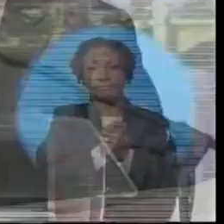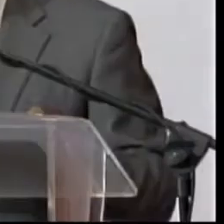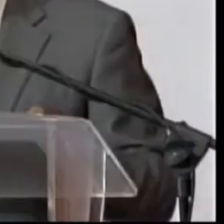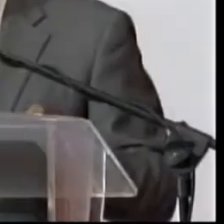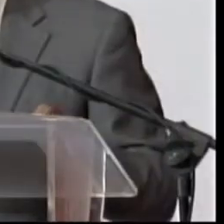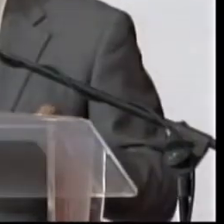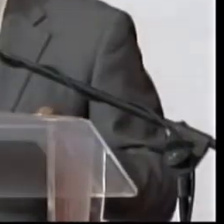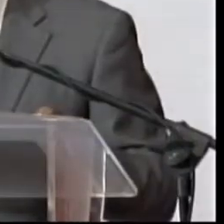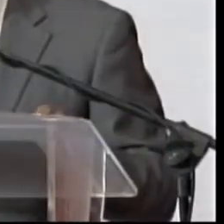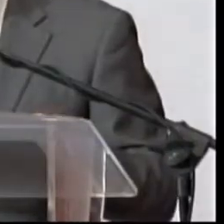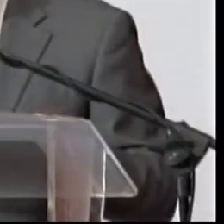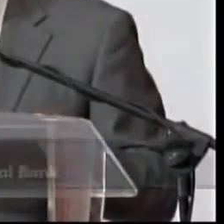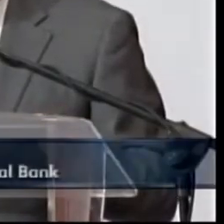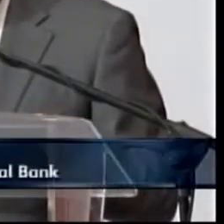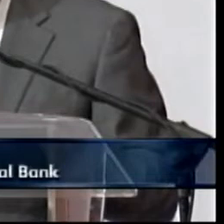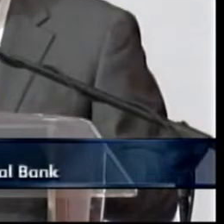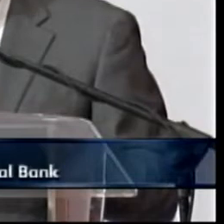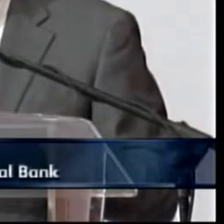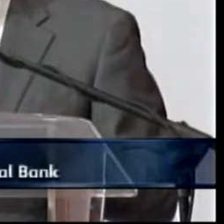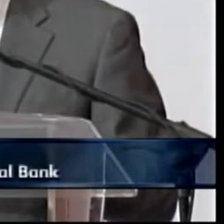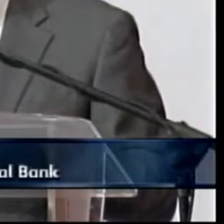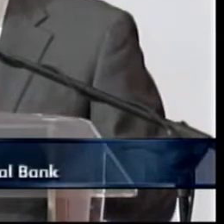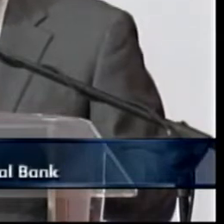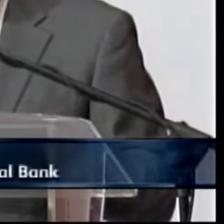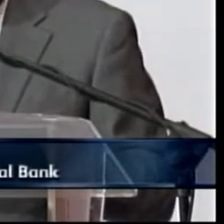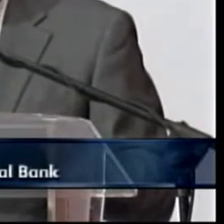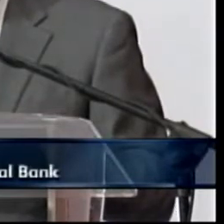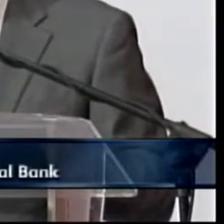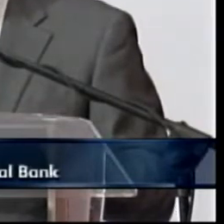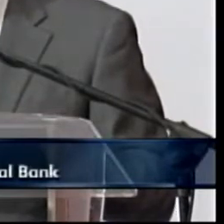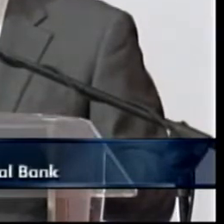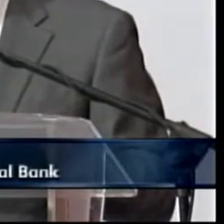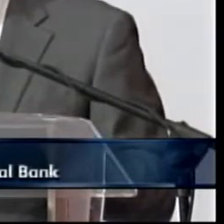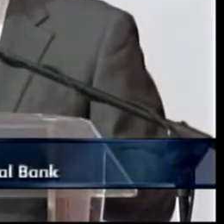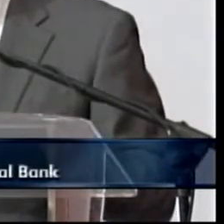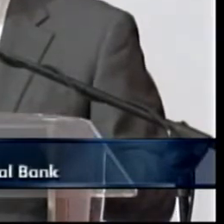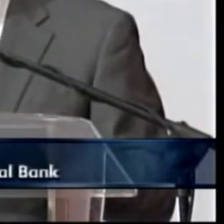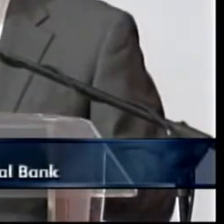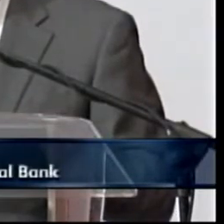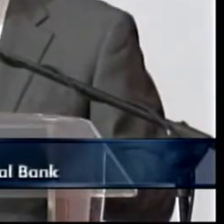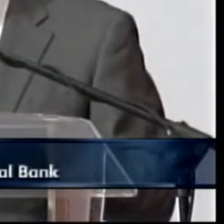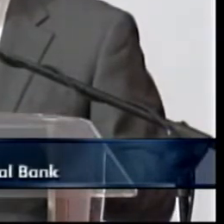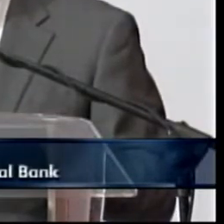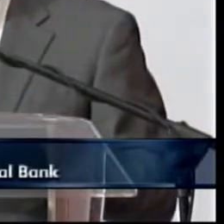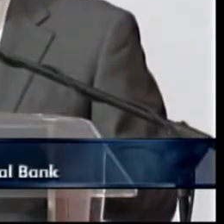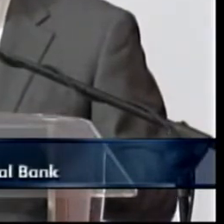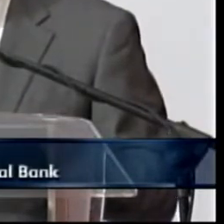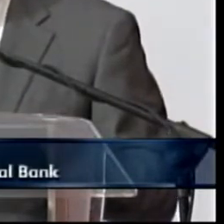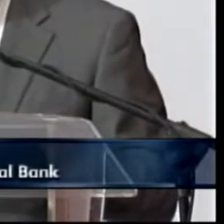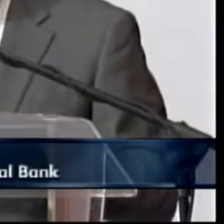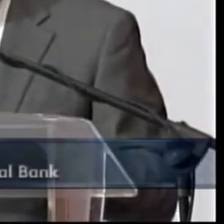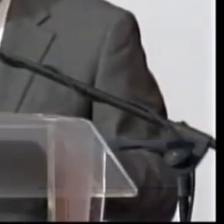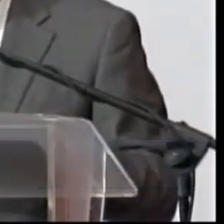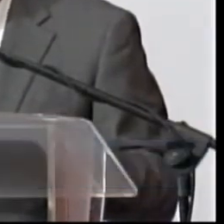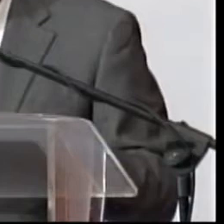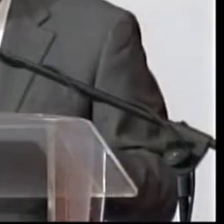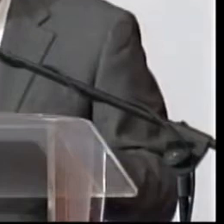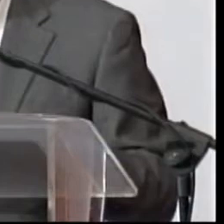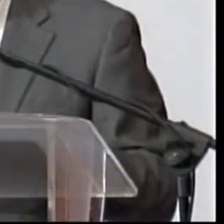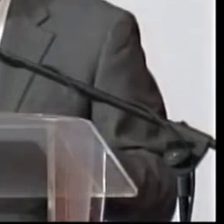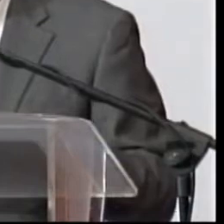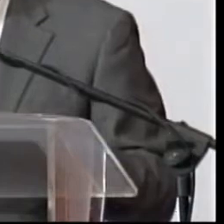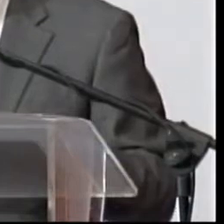The social partnership has contributed to the relative calm that has characterized the industrial relations landscape in Barbados and has helped to maintain the